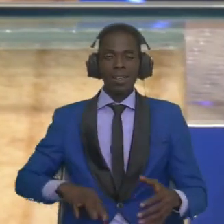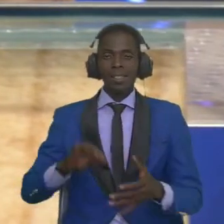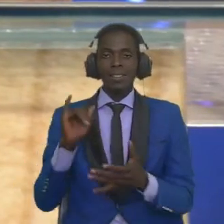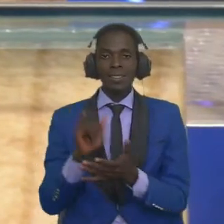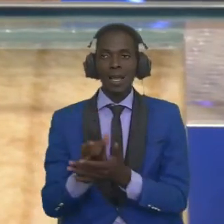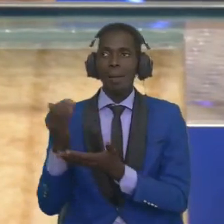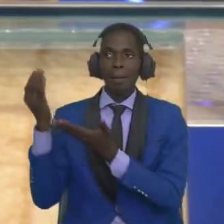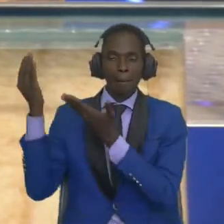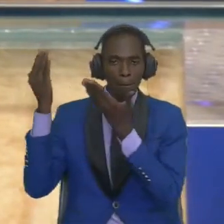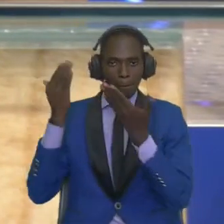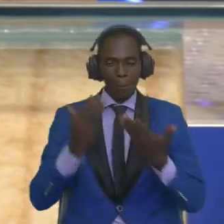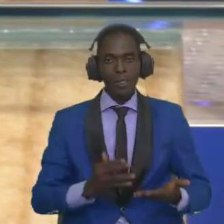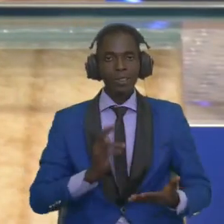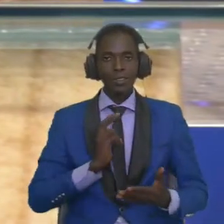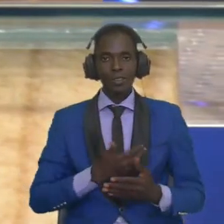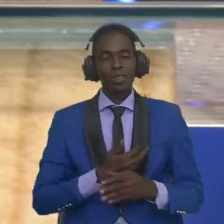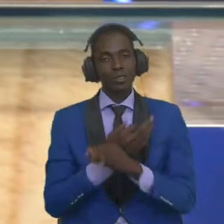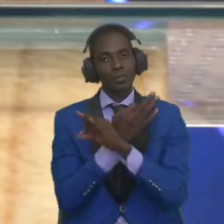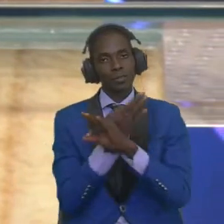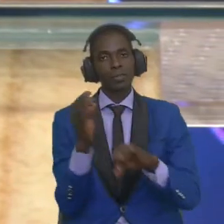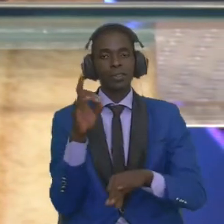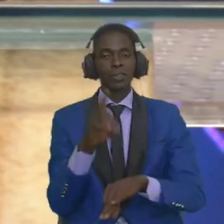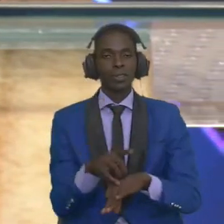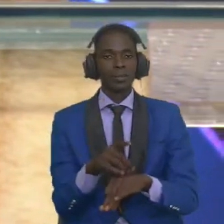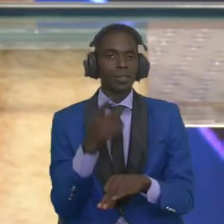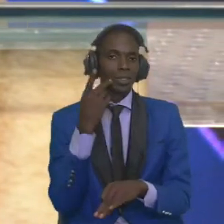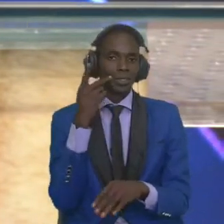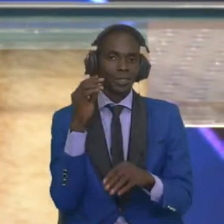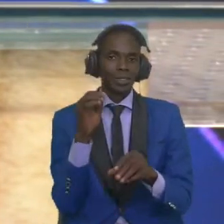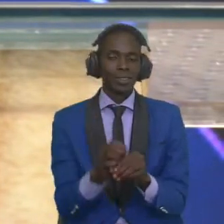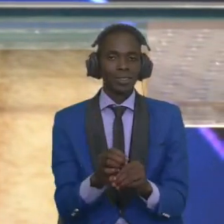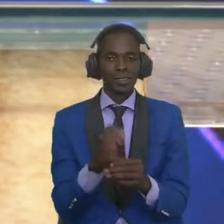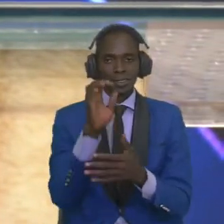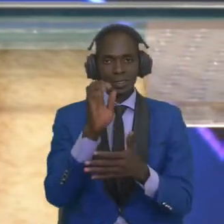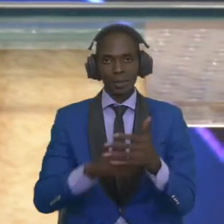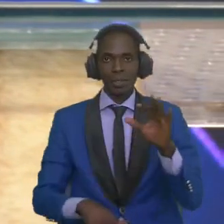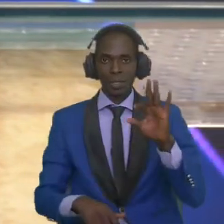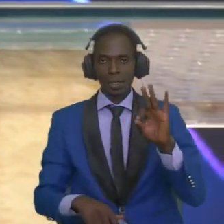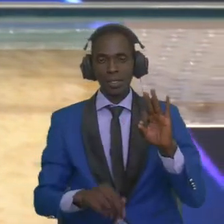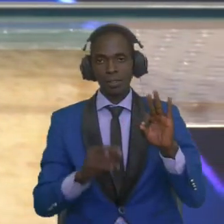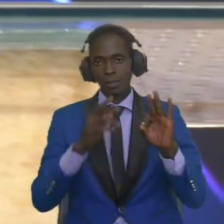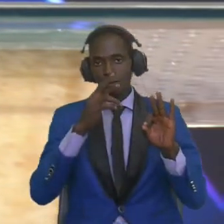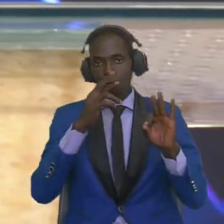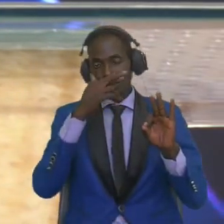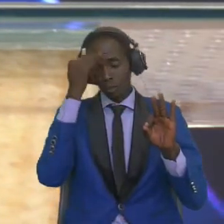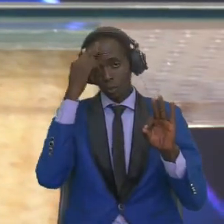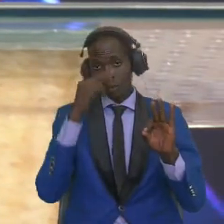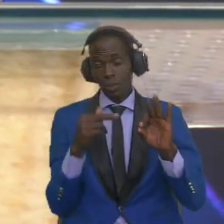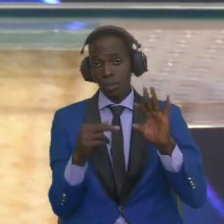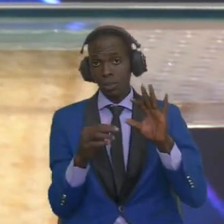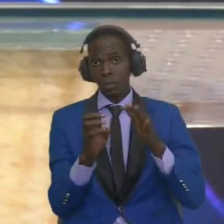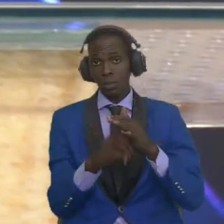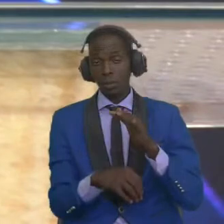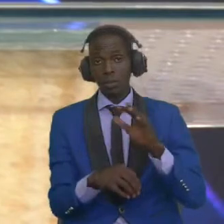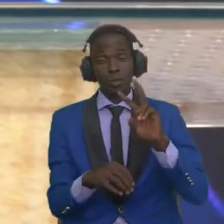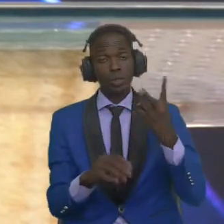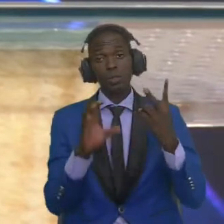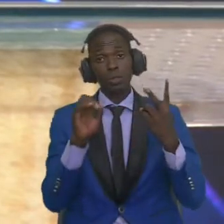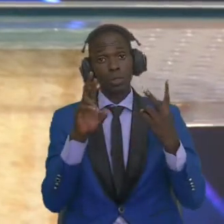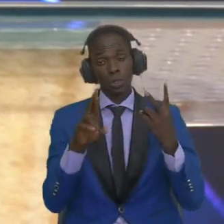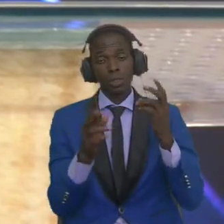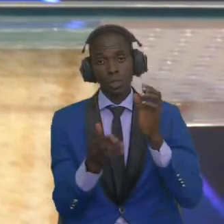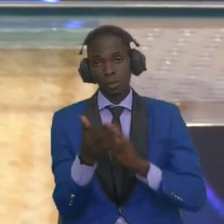to set us free. Look at chapter 9, verse 8. And God is